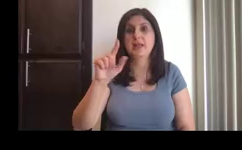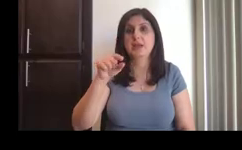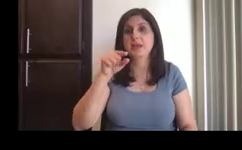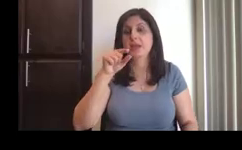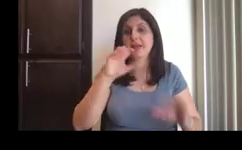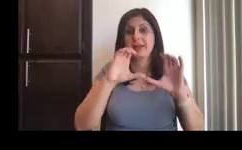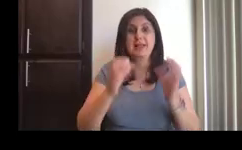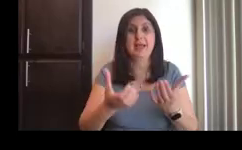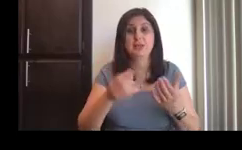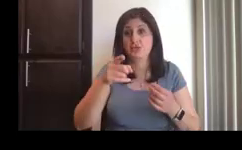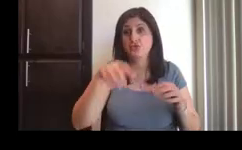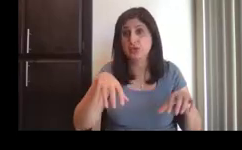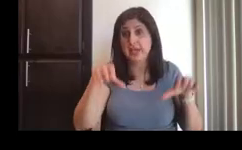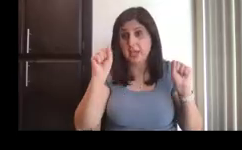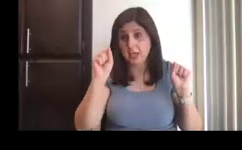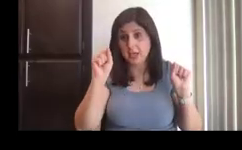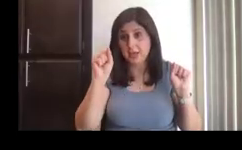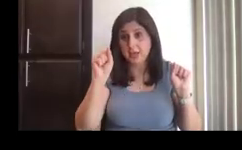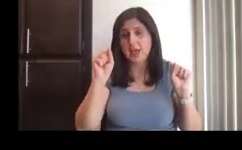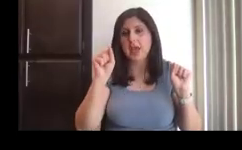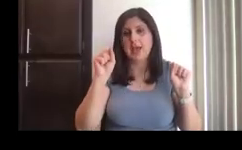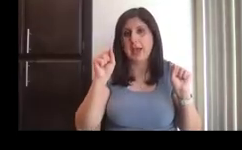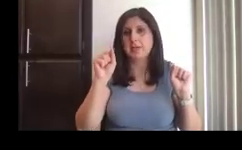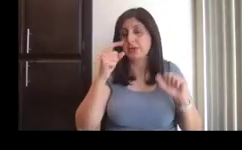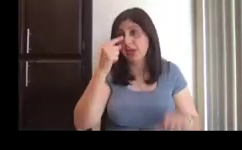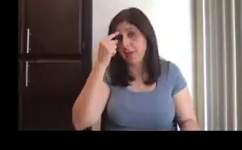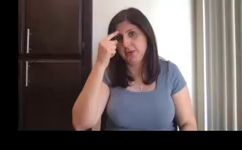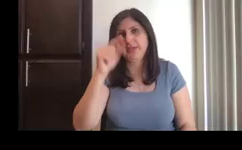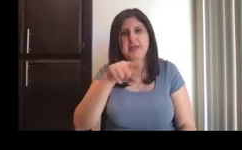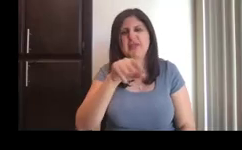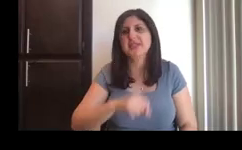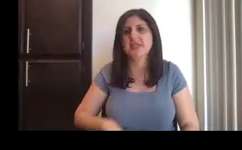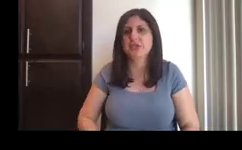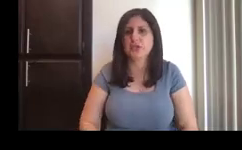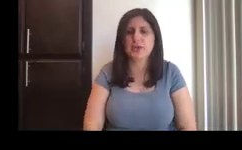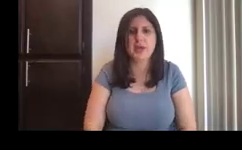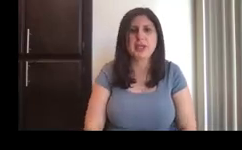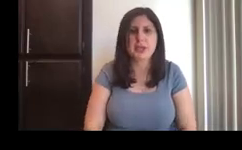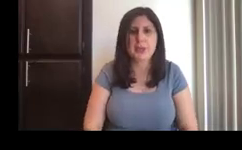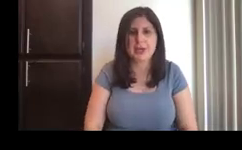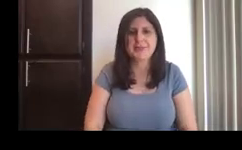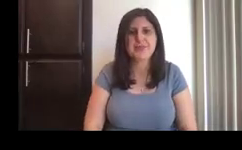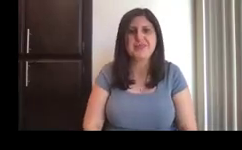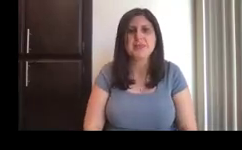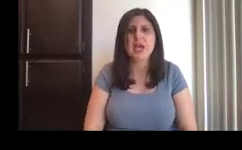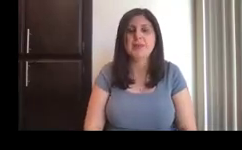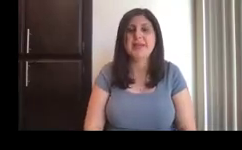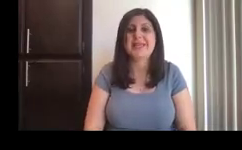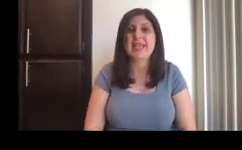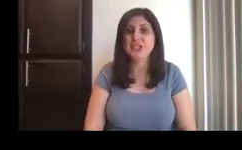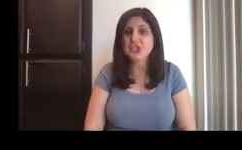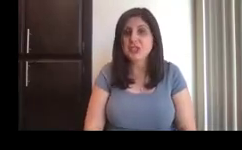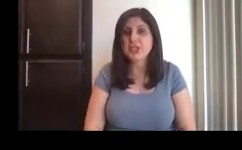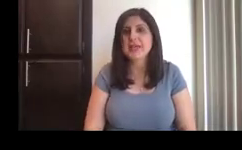ASL, class you take, eyebrows up. Okay. Some of these signs you'll learn right now in Unit 3.